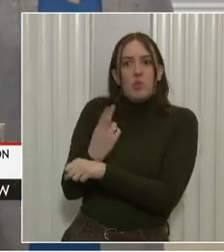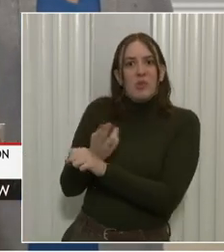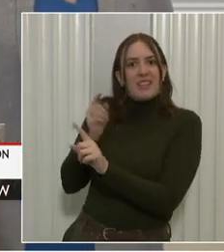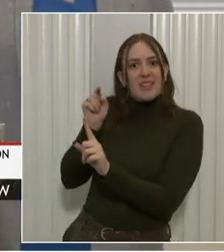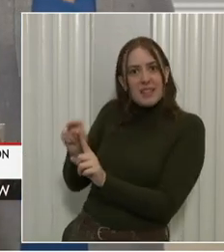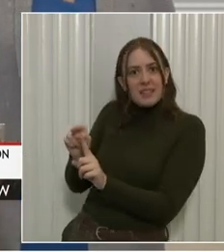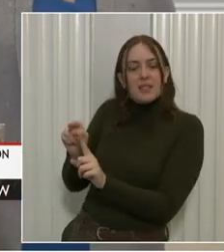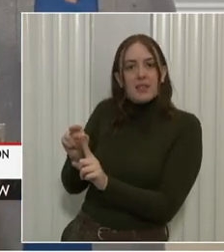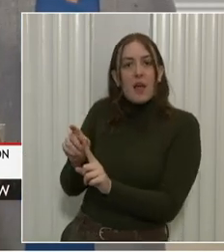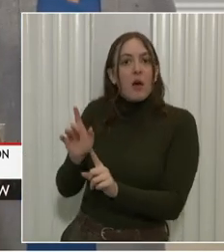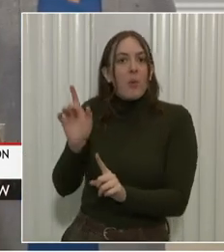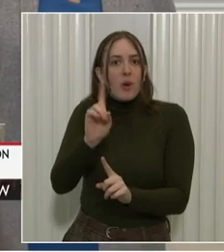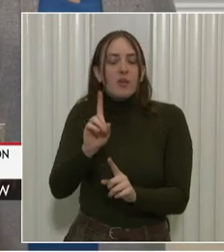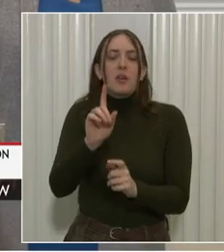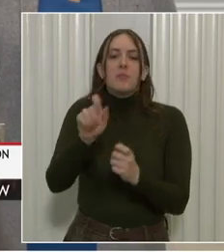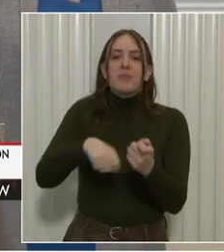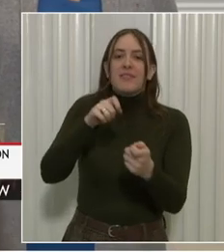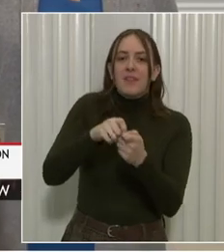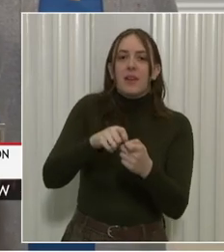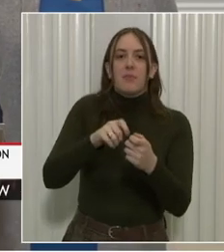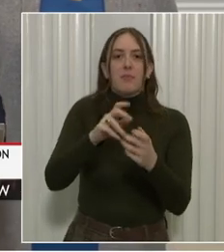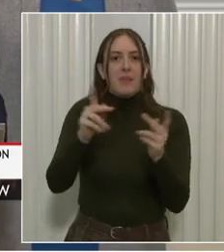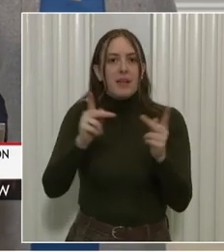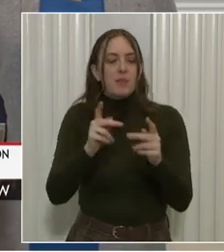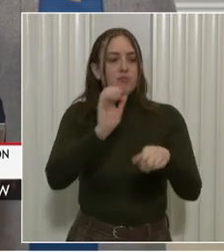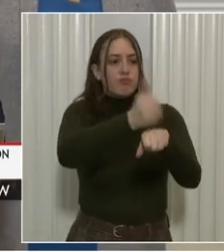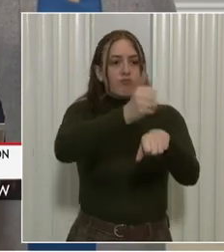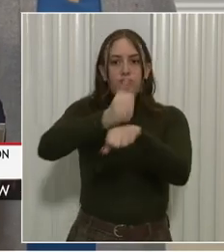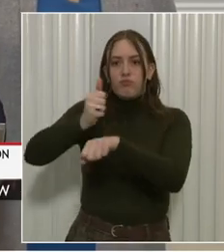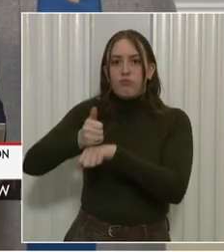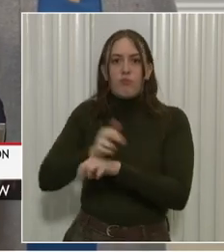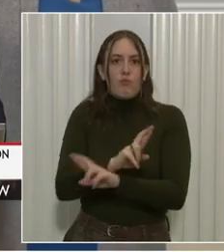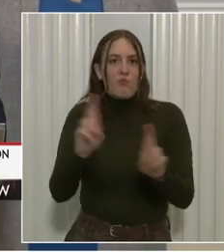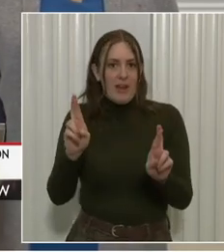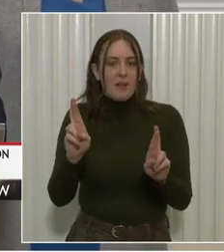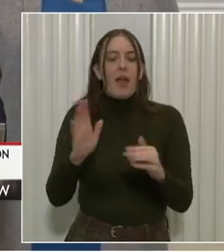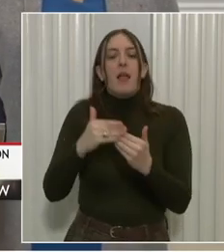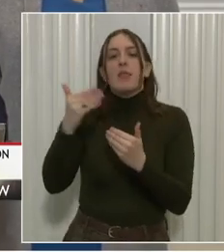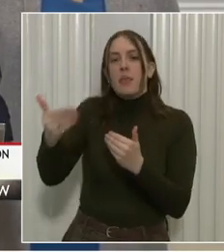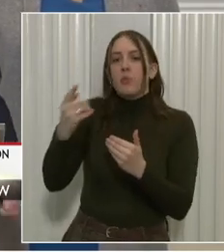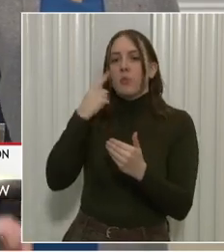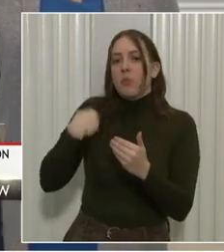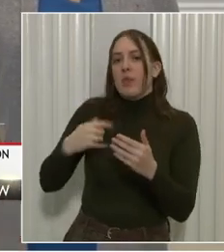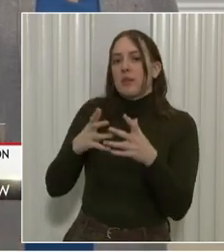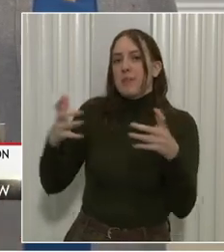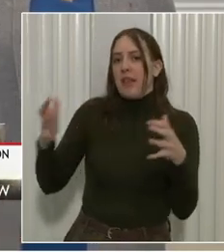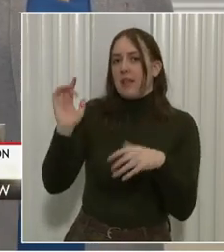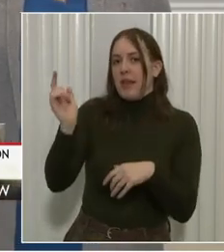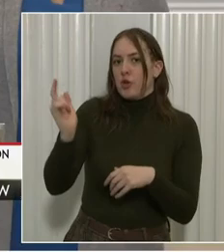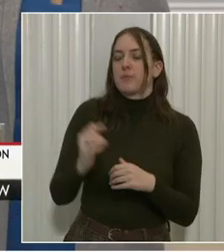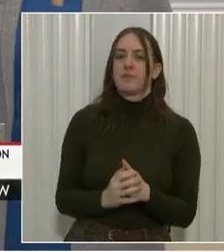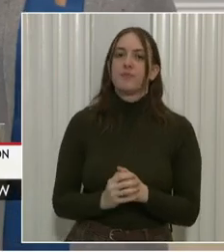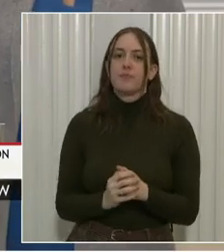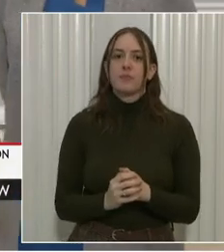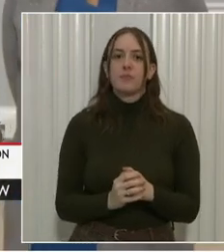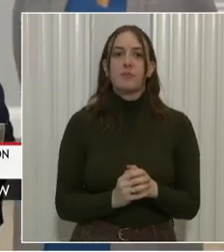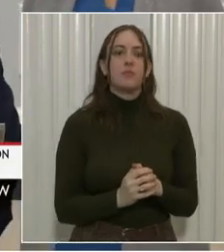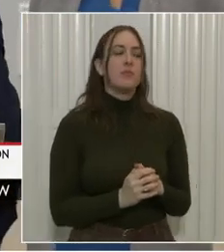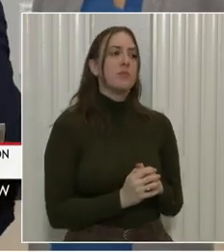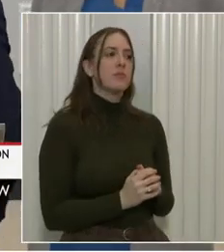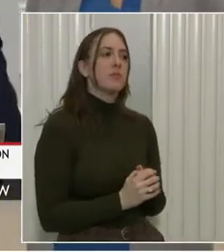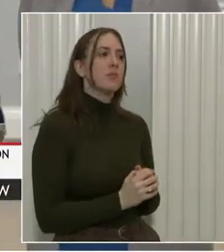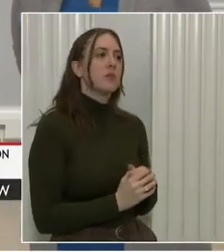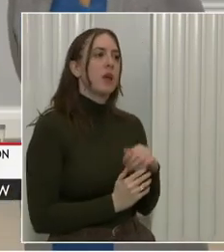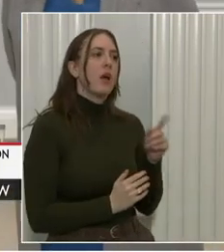expand to other units across the district. Could I follow up maybe with Red Cross about the blood shortage? We've heard a couple of